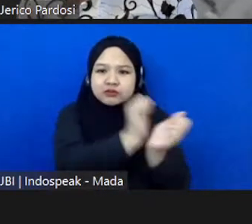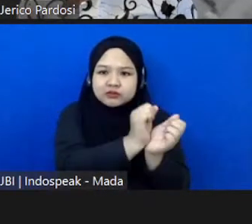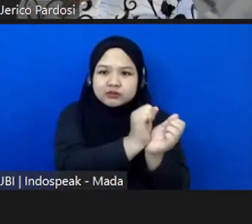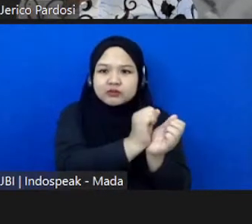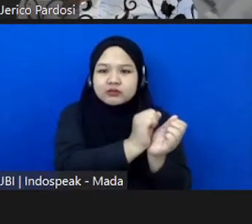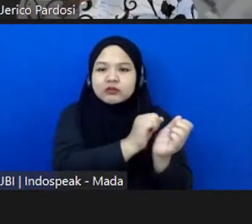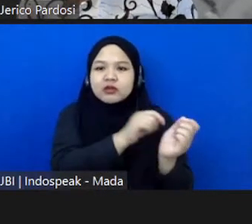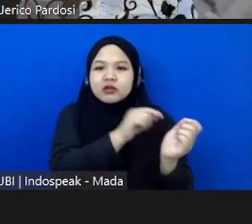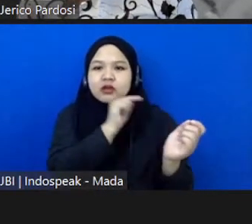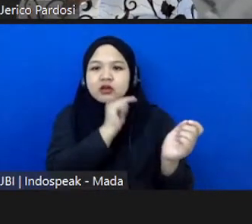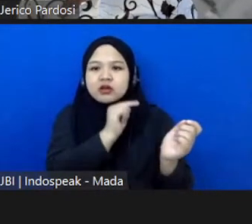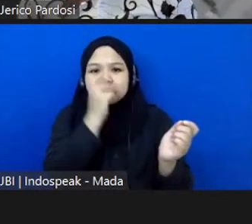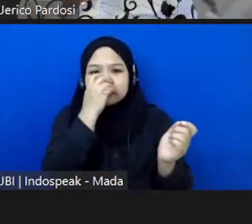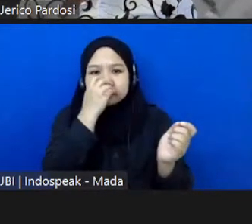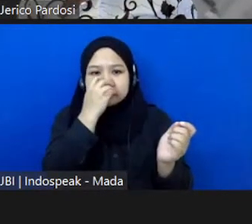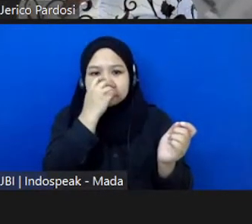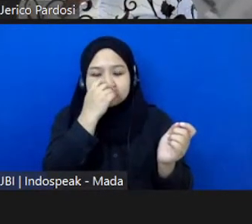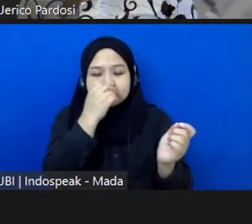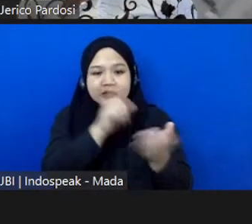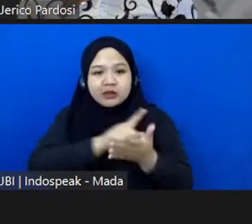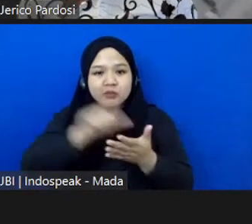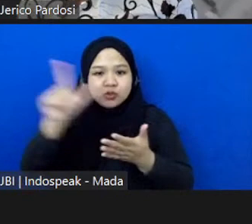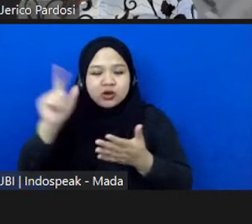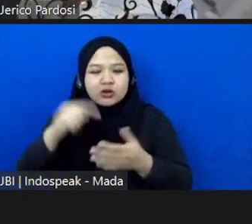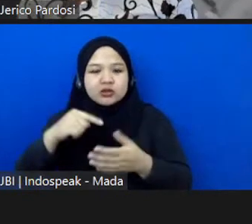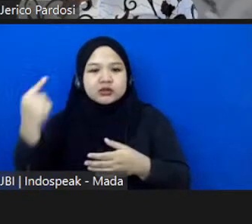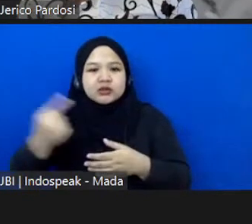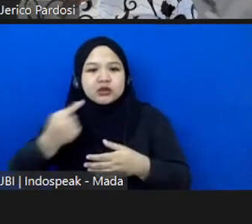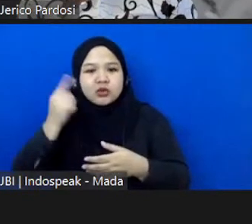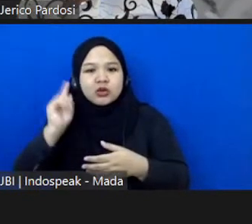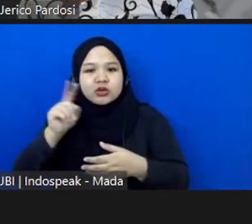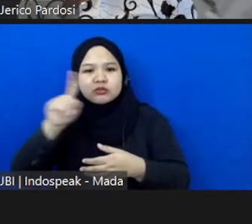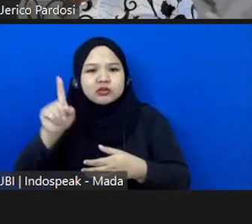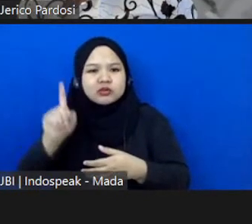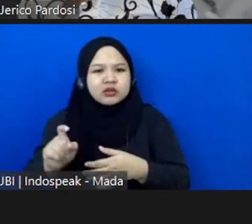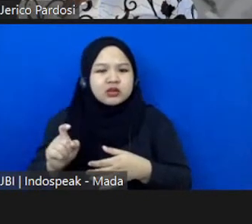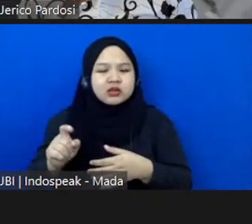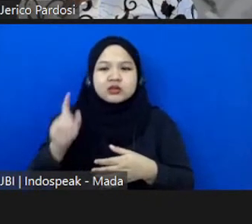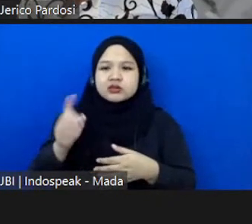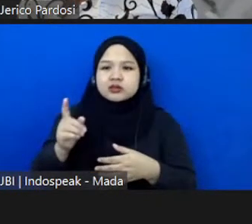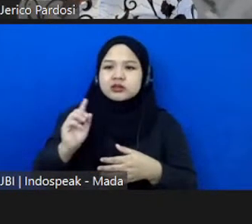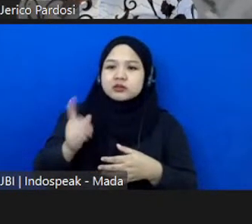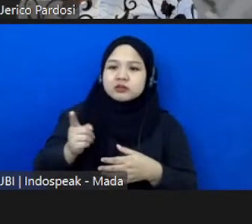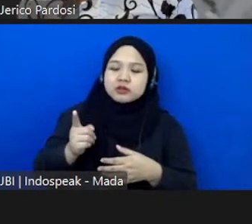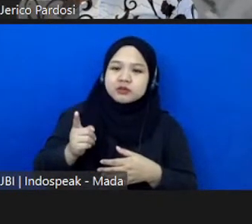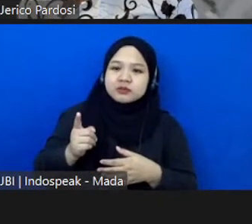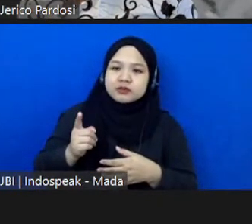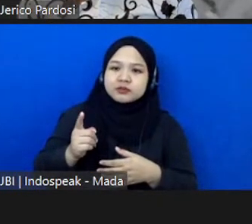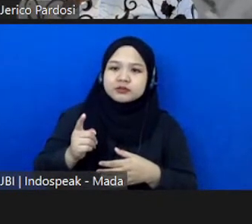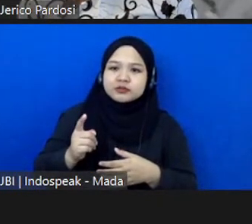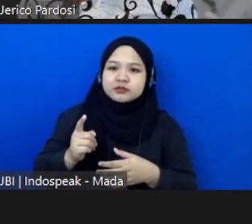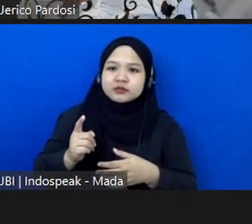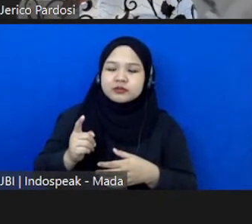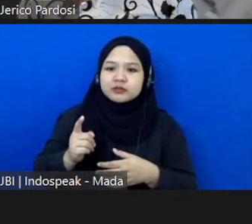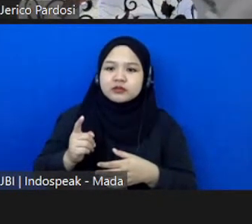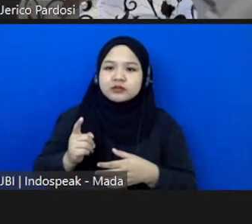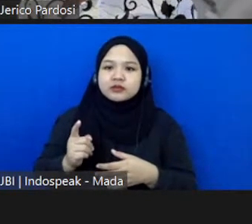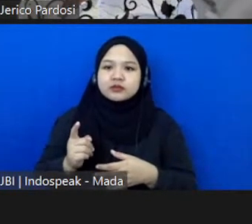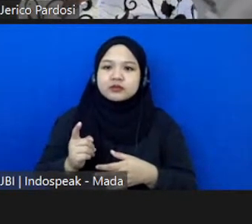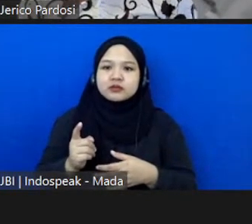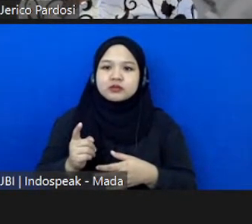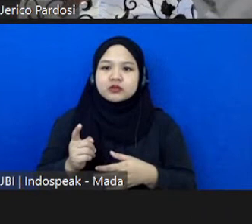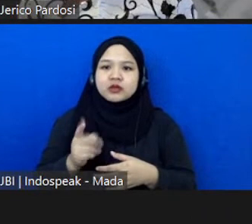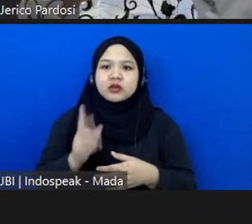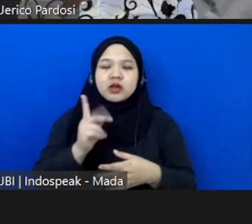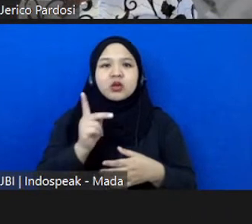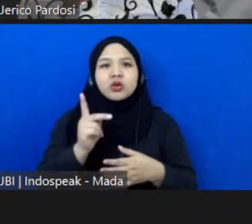reported for Pasung is always kind of questionable, just because of the rate of